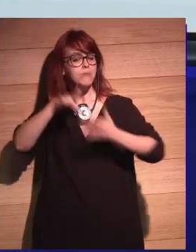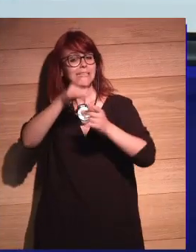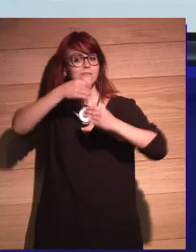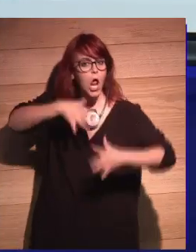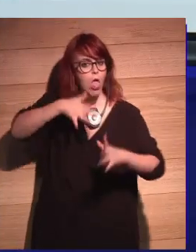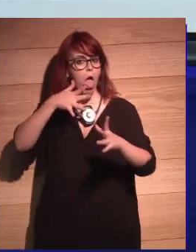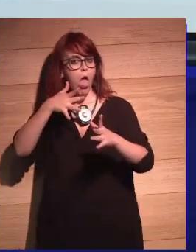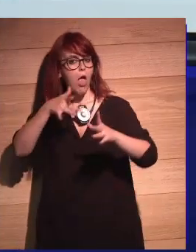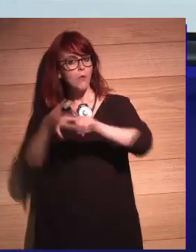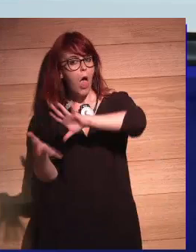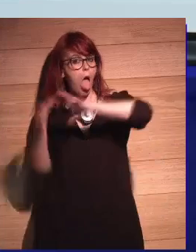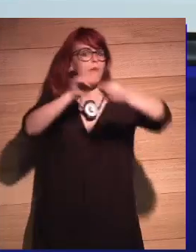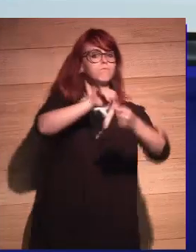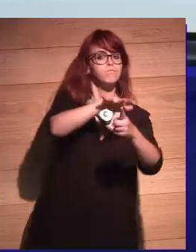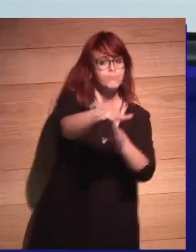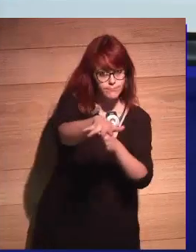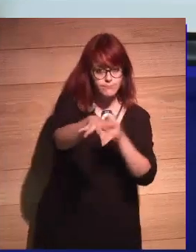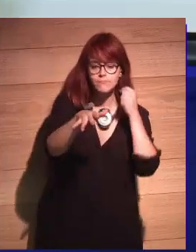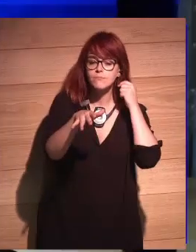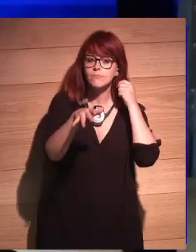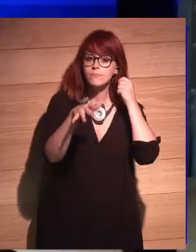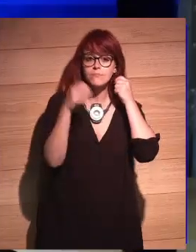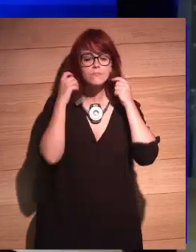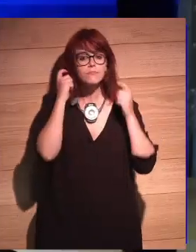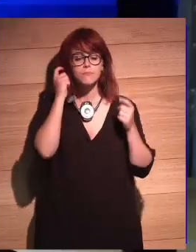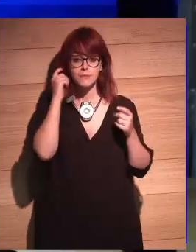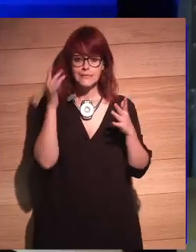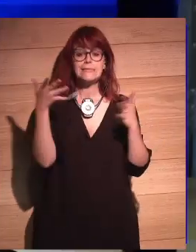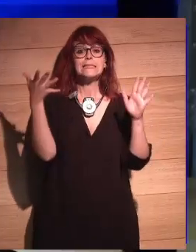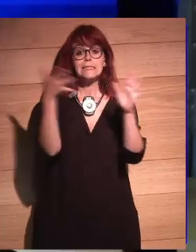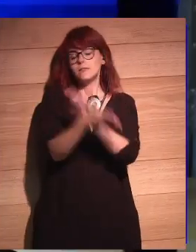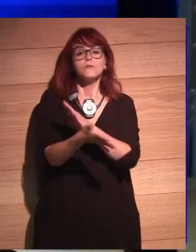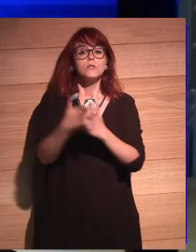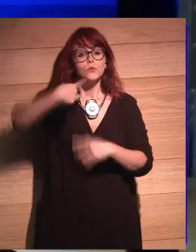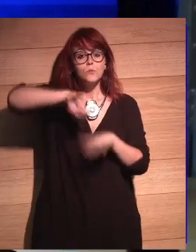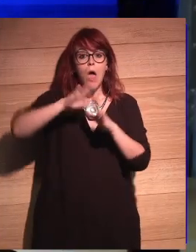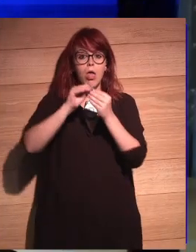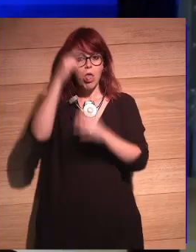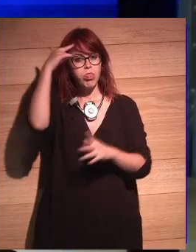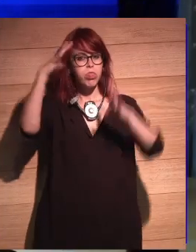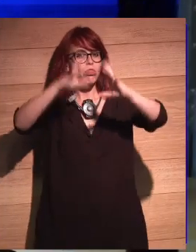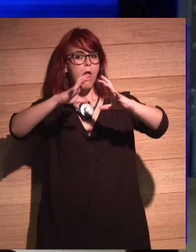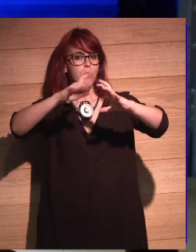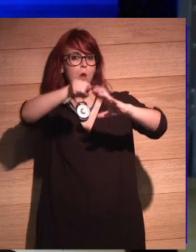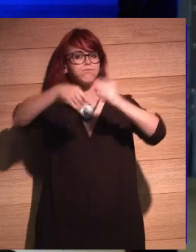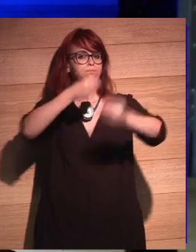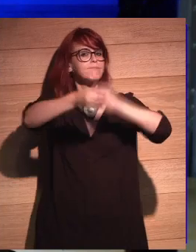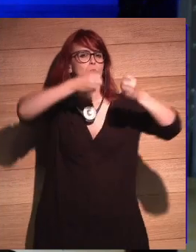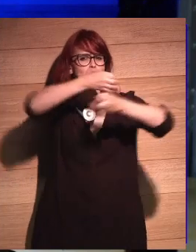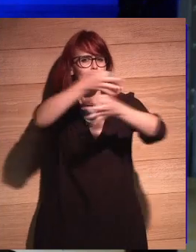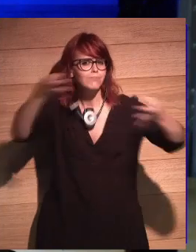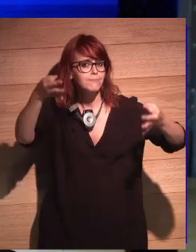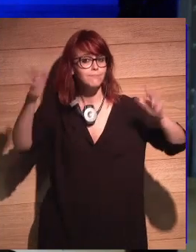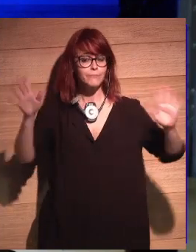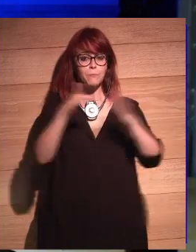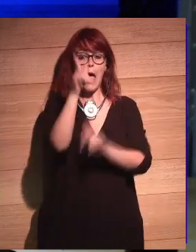time. This is what the human brain is so good at, and we've kind of forgotten this when we started doing broadcast